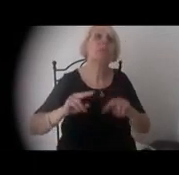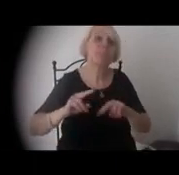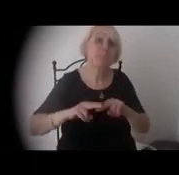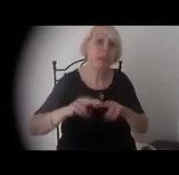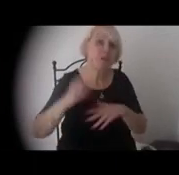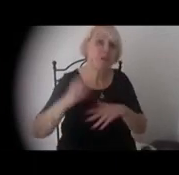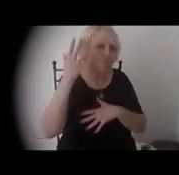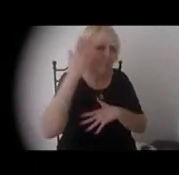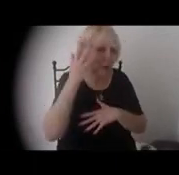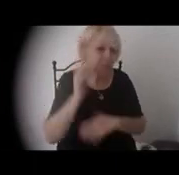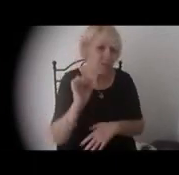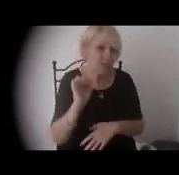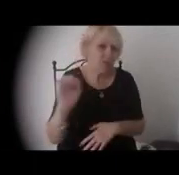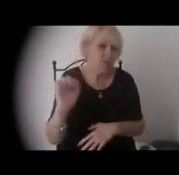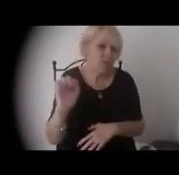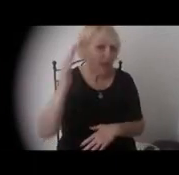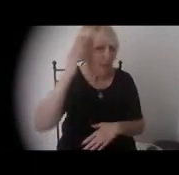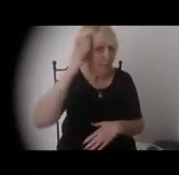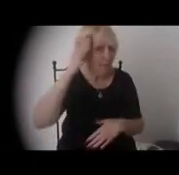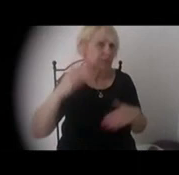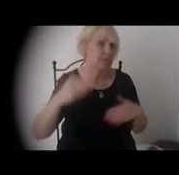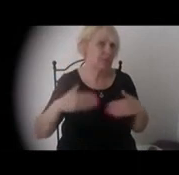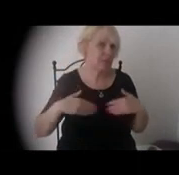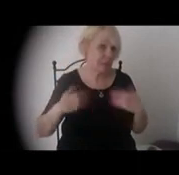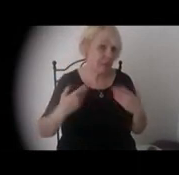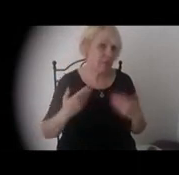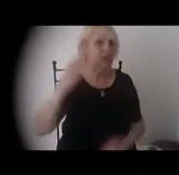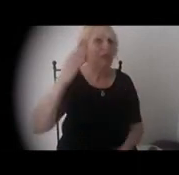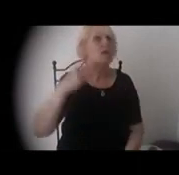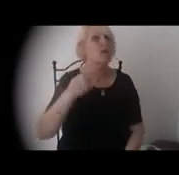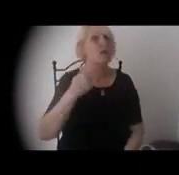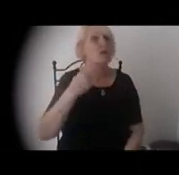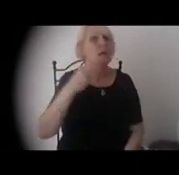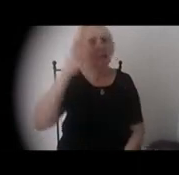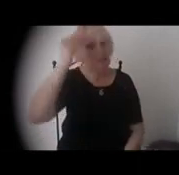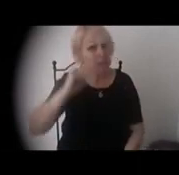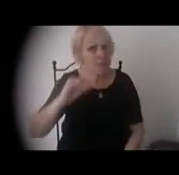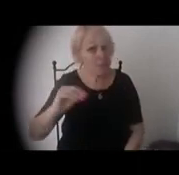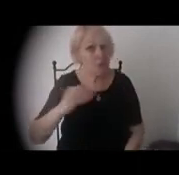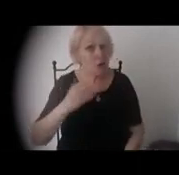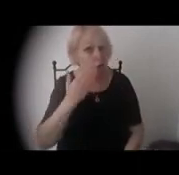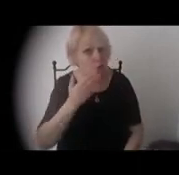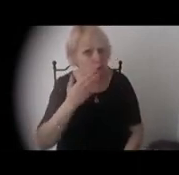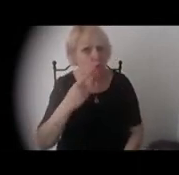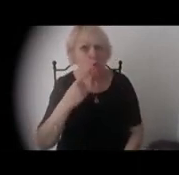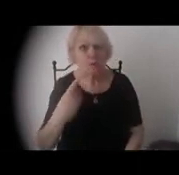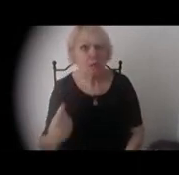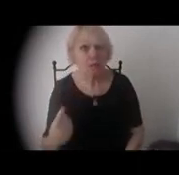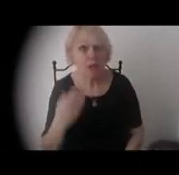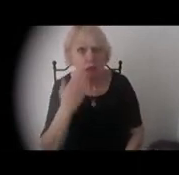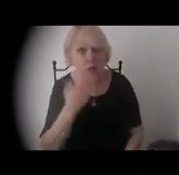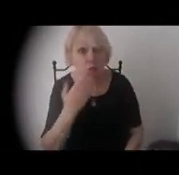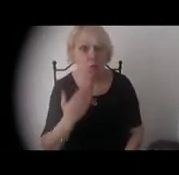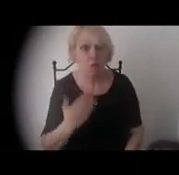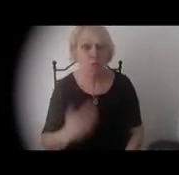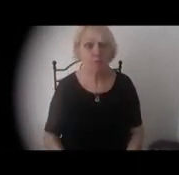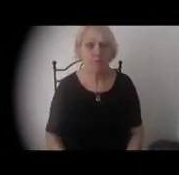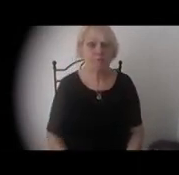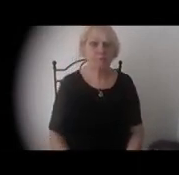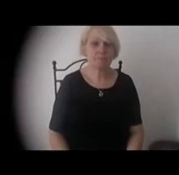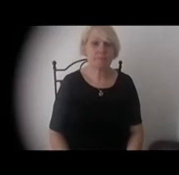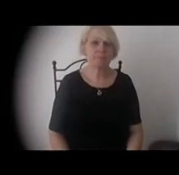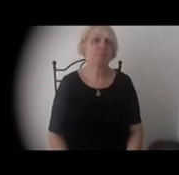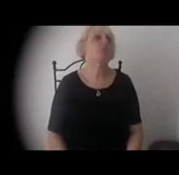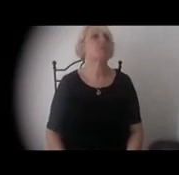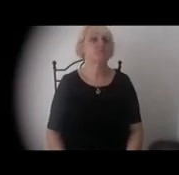school. If children are, if children aren't coming into school, well, one, the government made